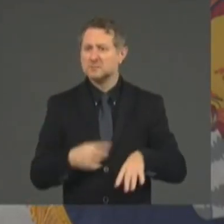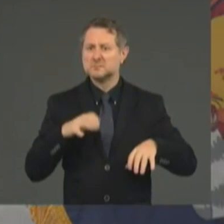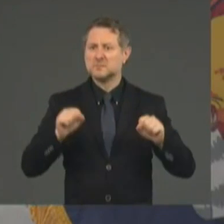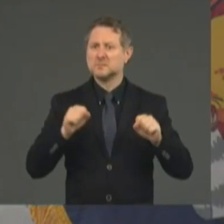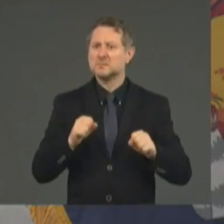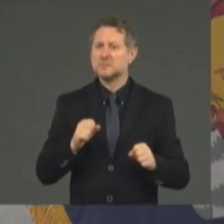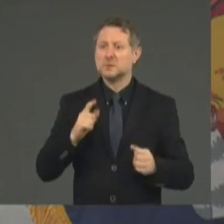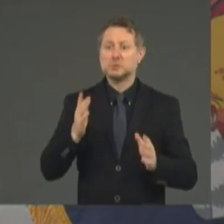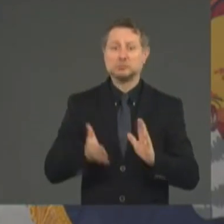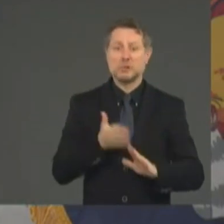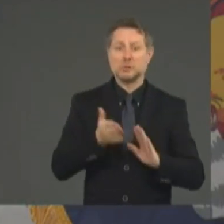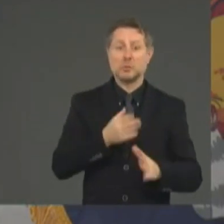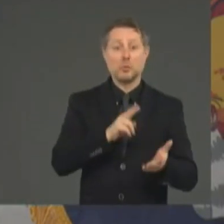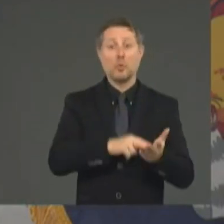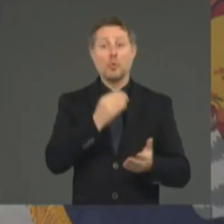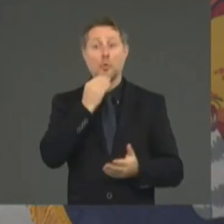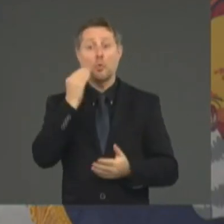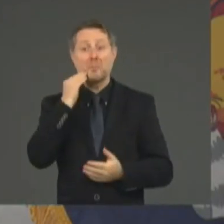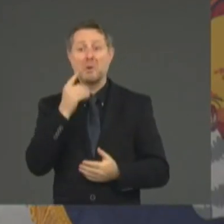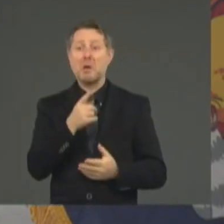home, look, it's a